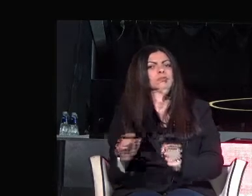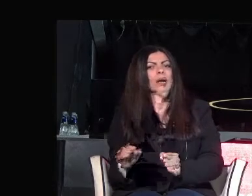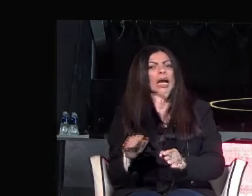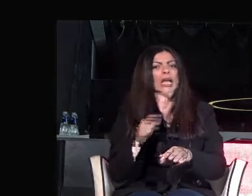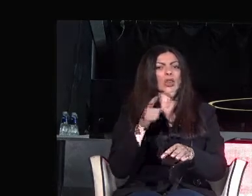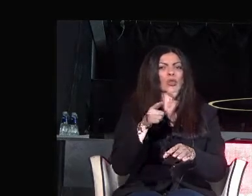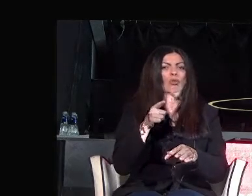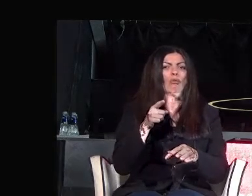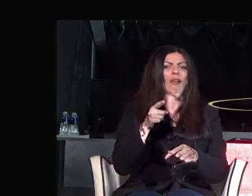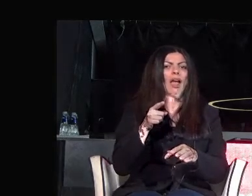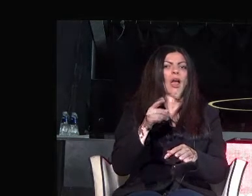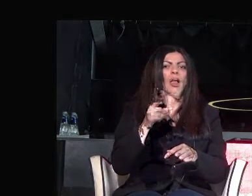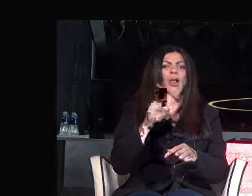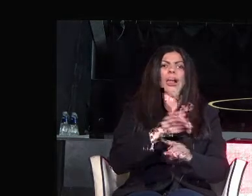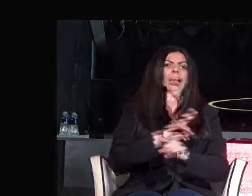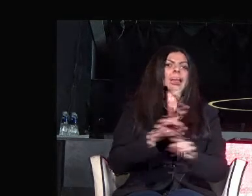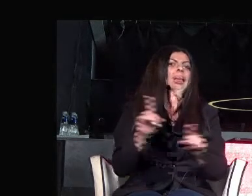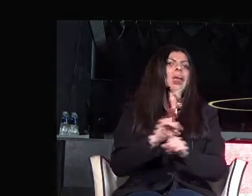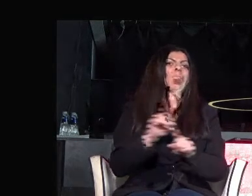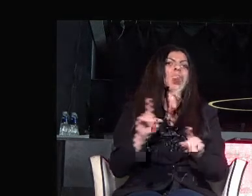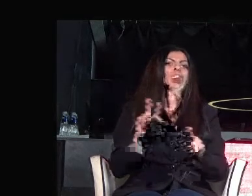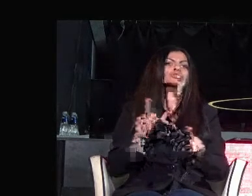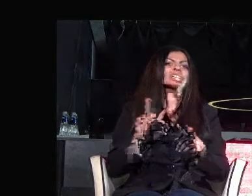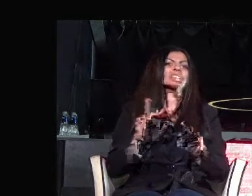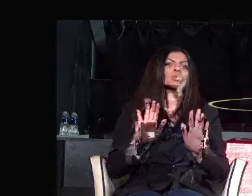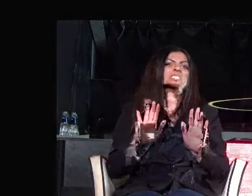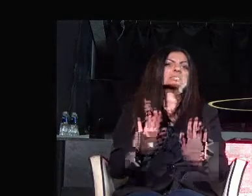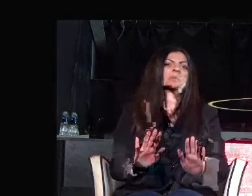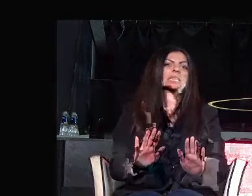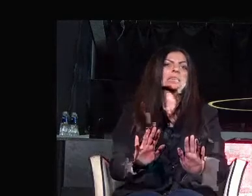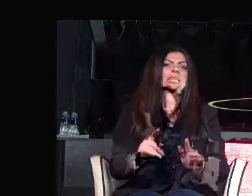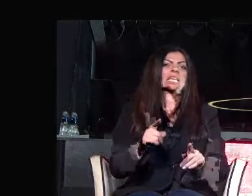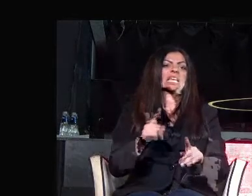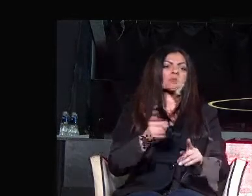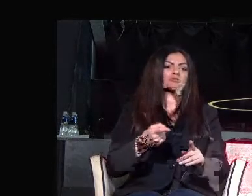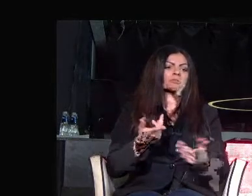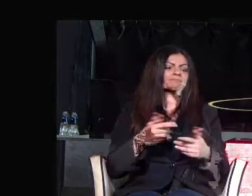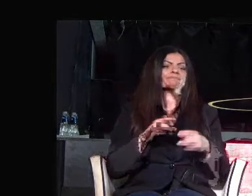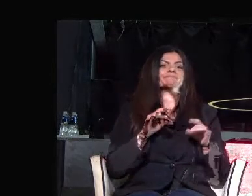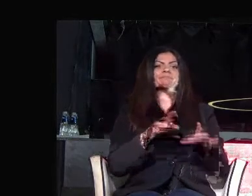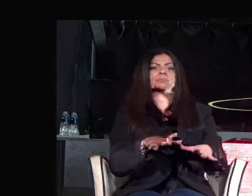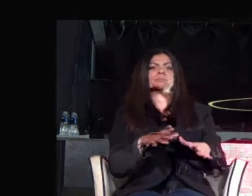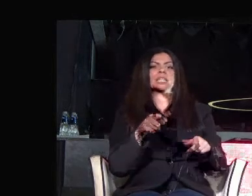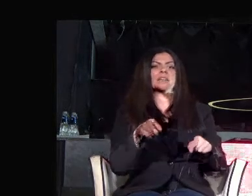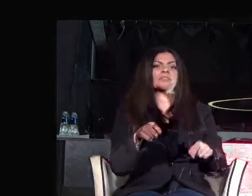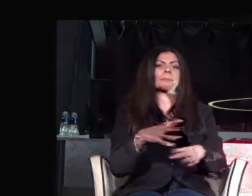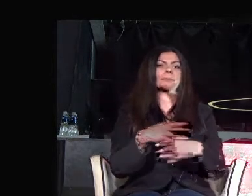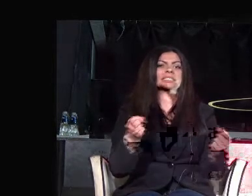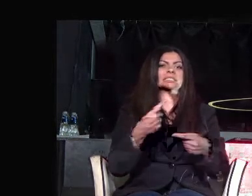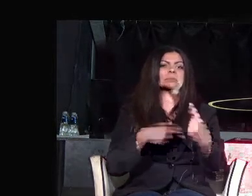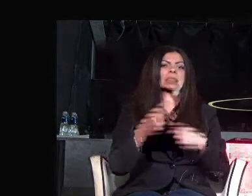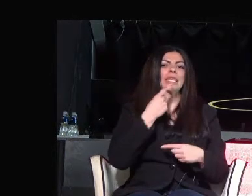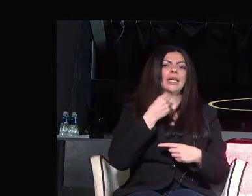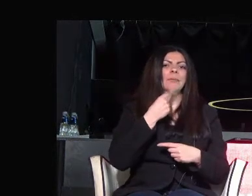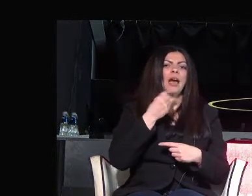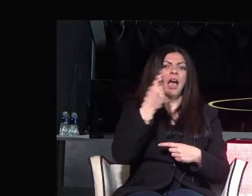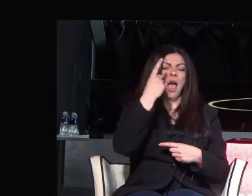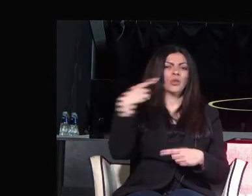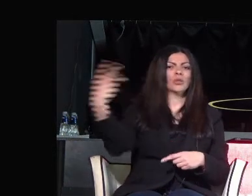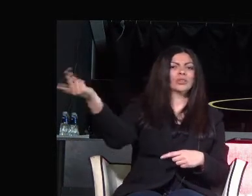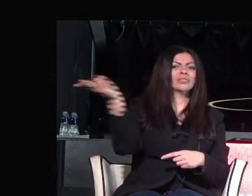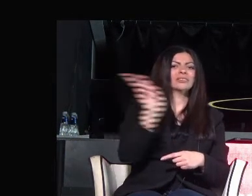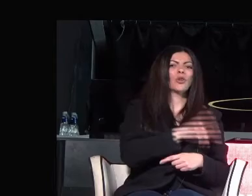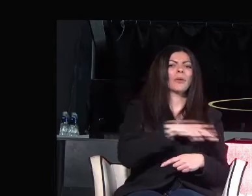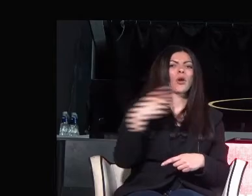And one of the villages that I kept coming back to is called Dureshari. That village is now desolate, and during my research,